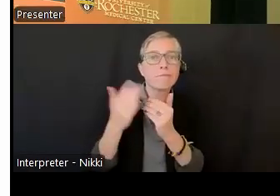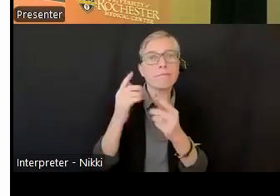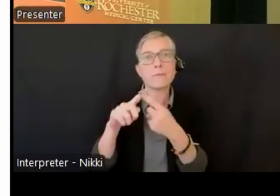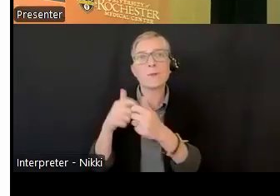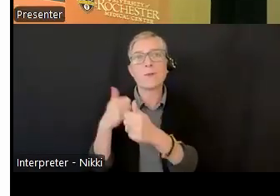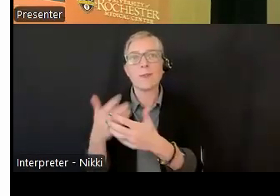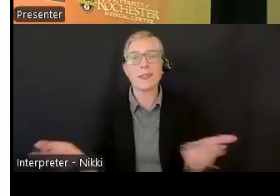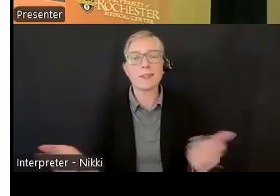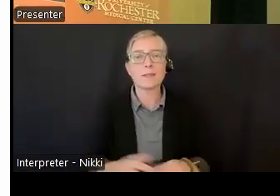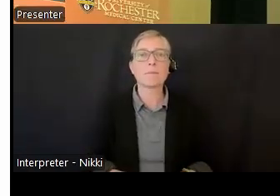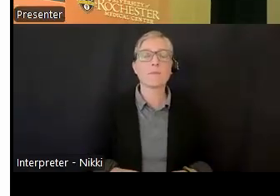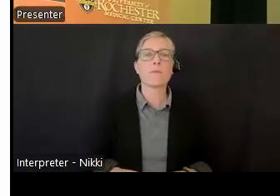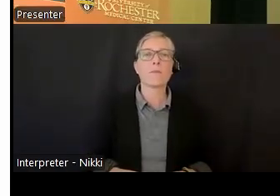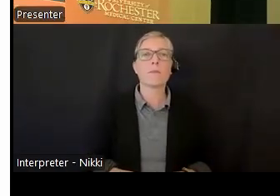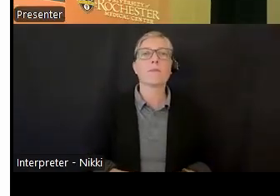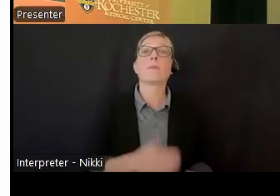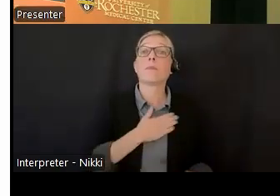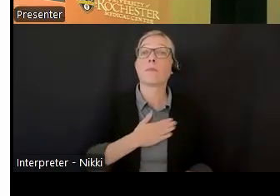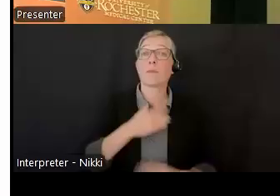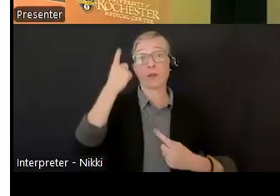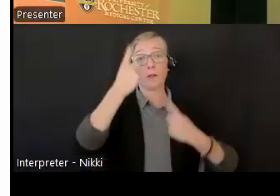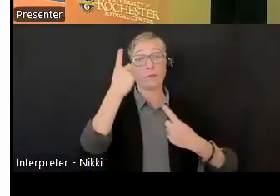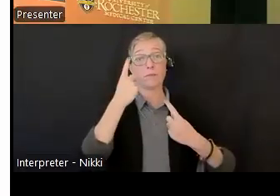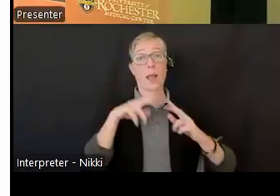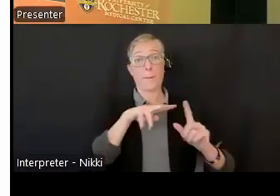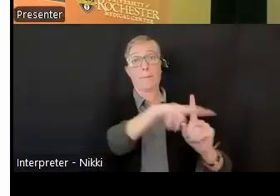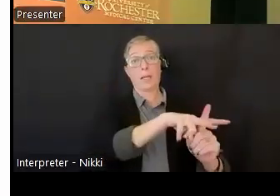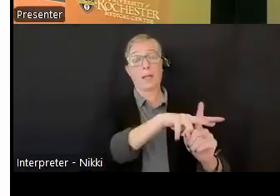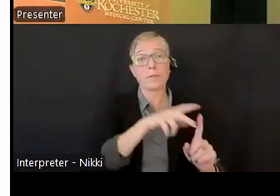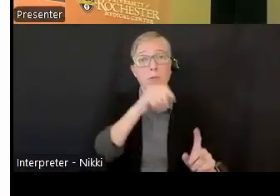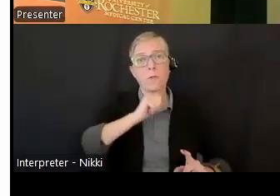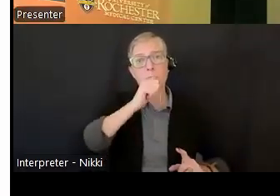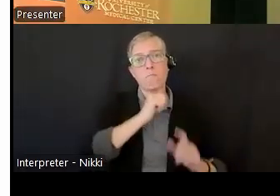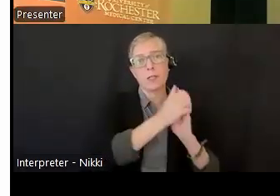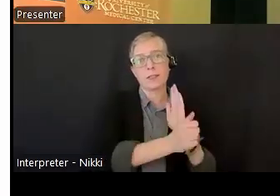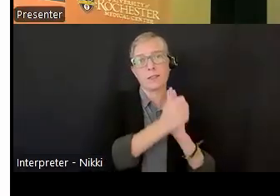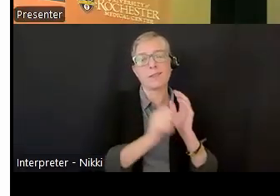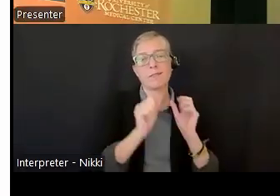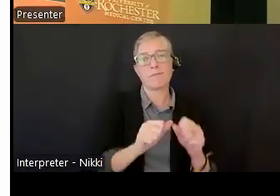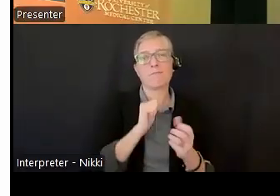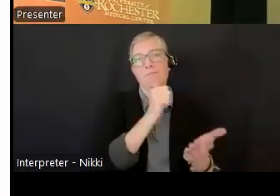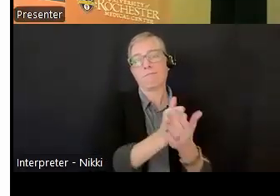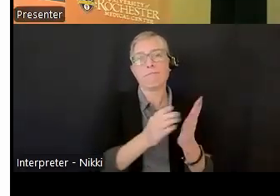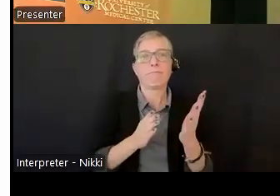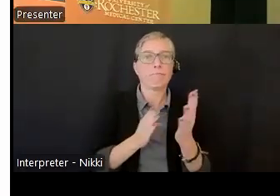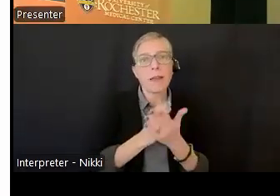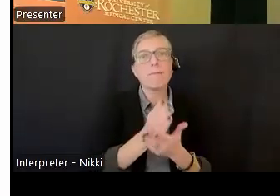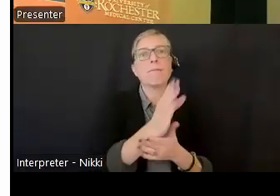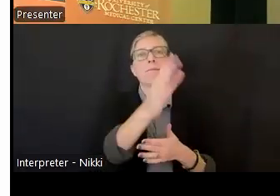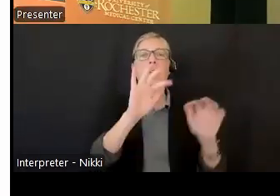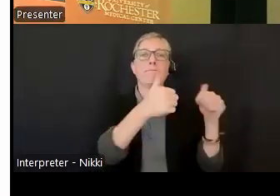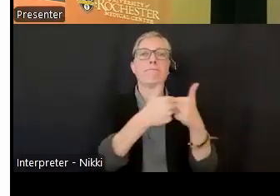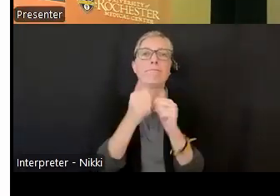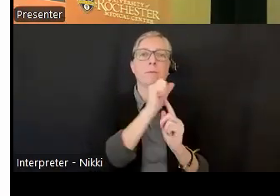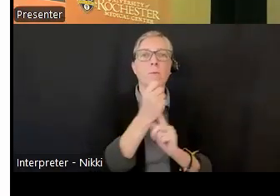So, please consider using some coping skills that can help you get through some of those challenging situations.